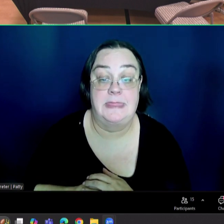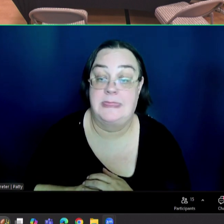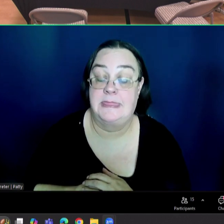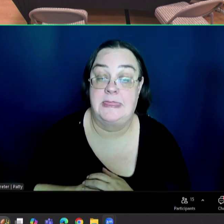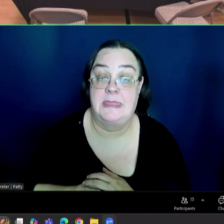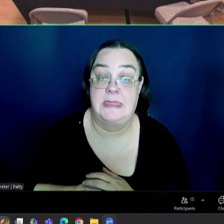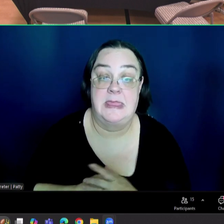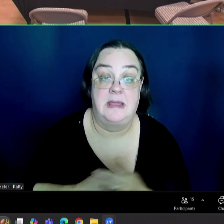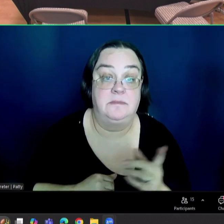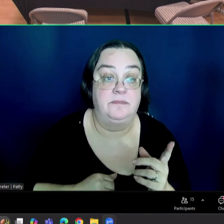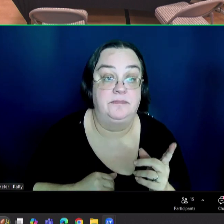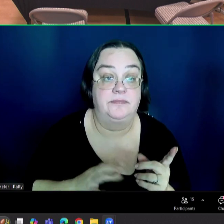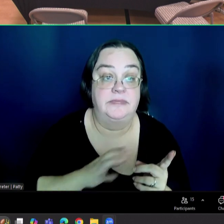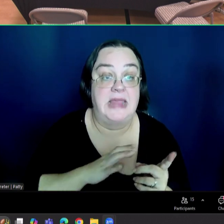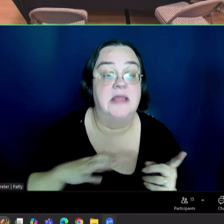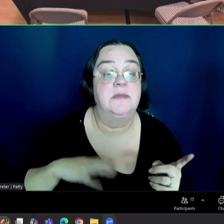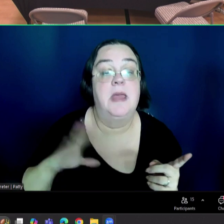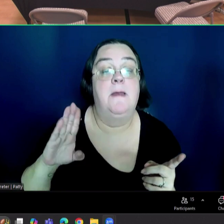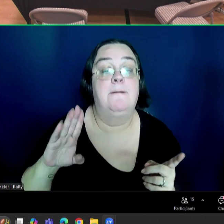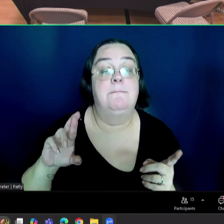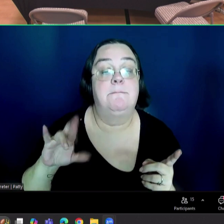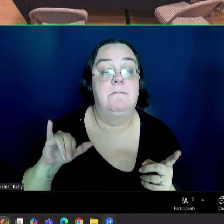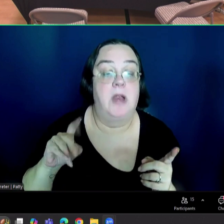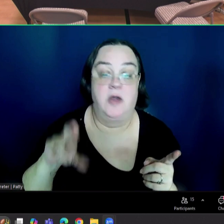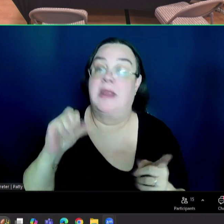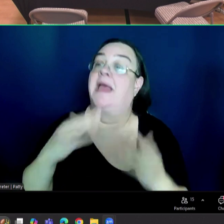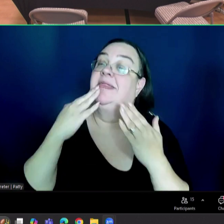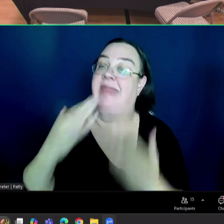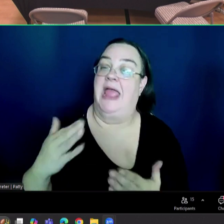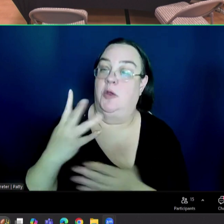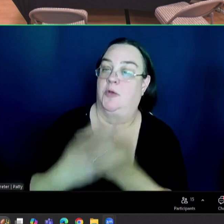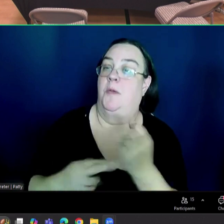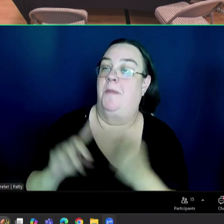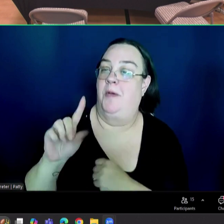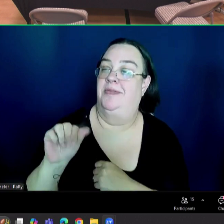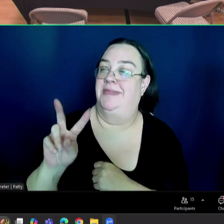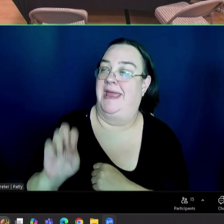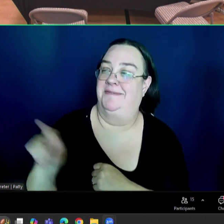Councilman Brennan? Yes, thank you, both Daves.